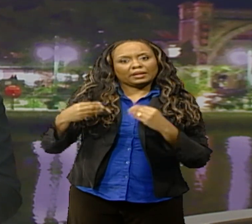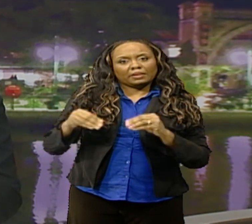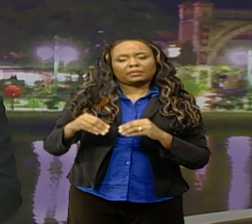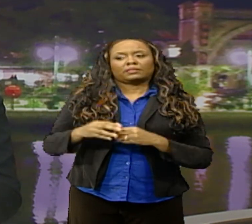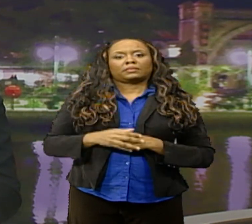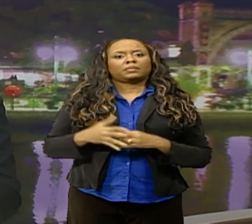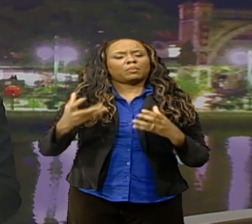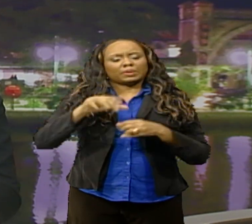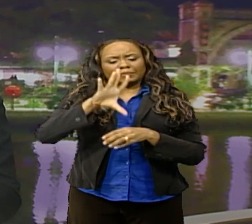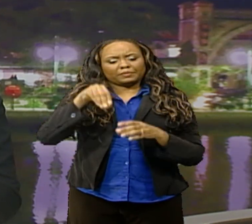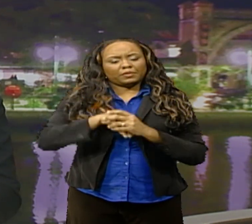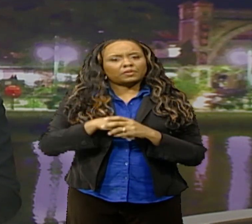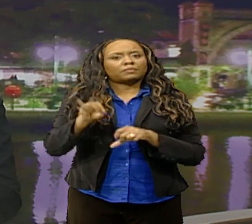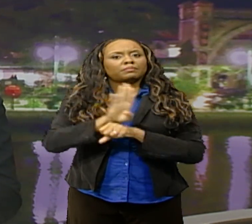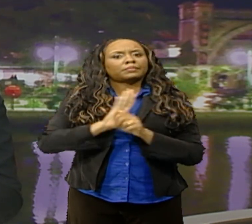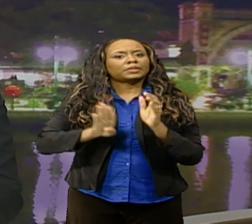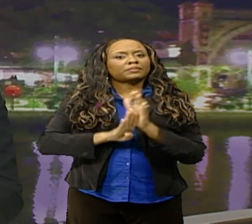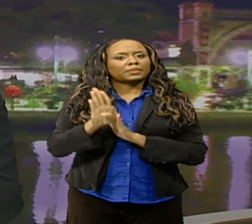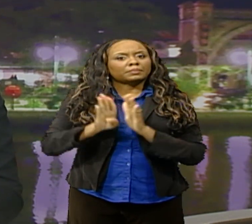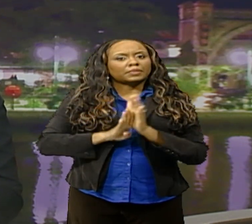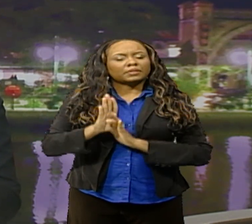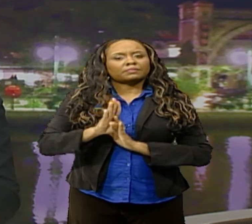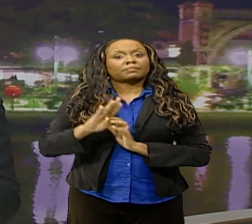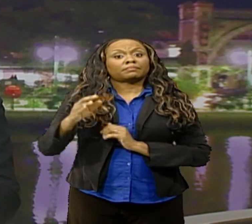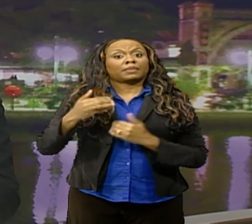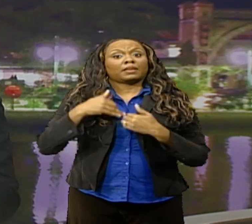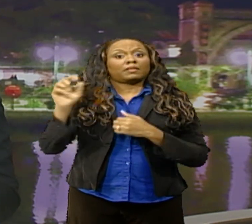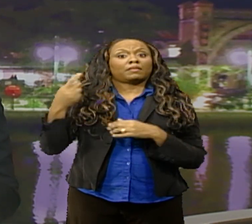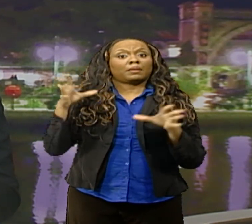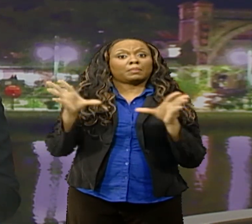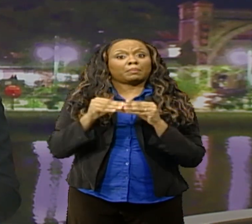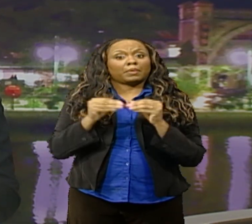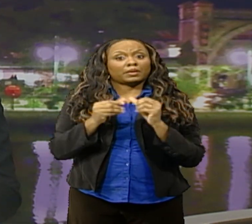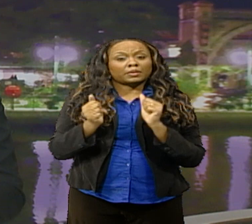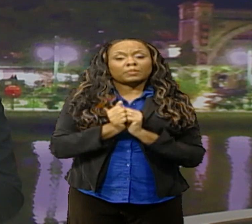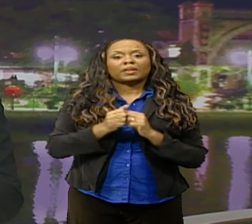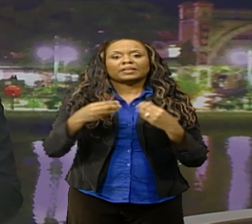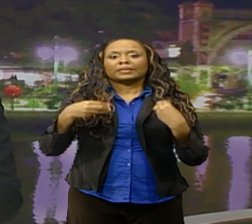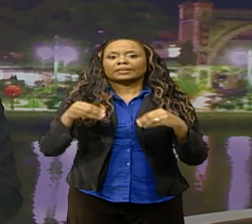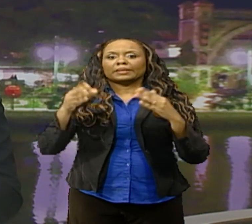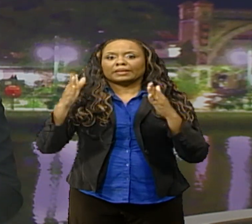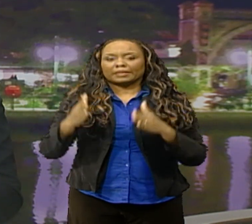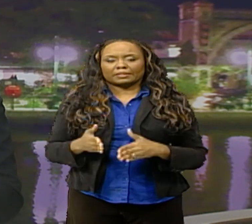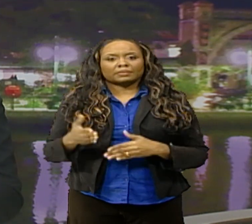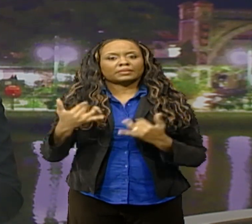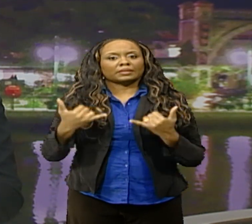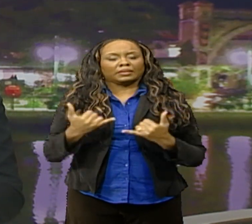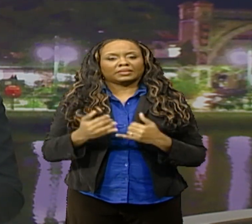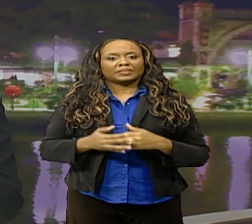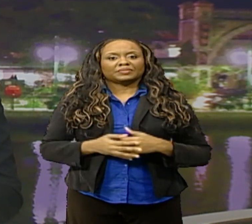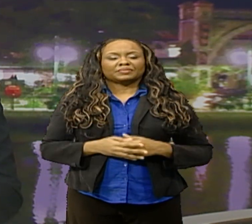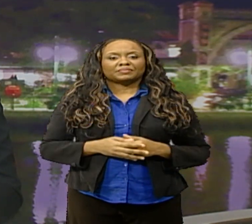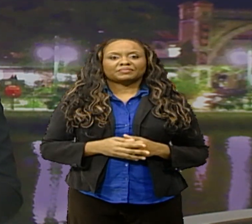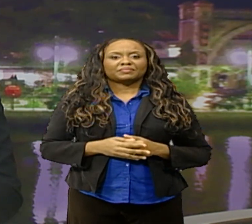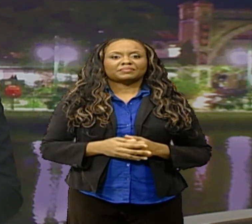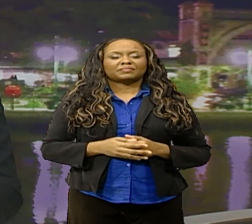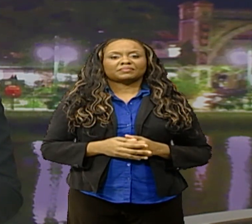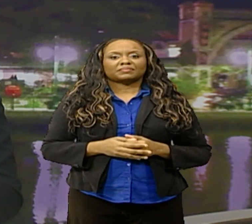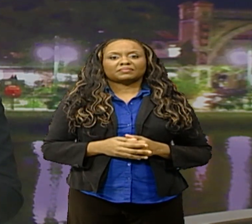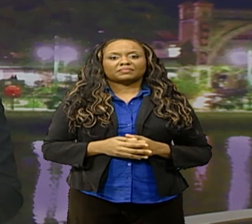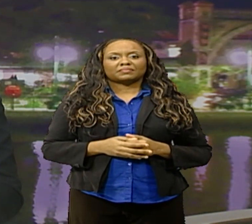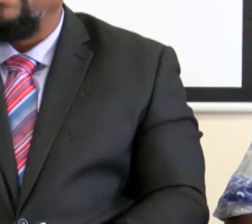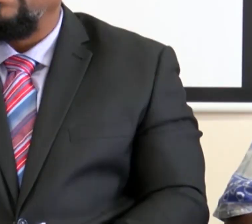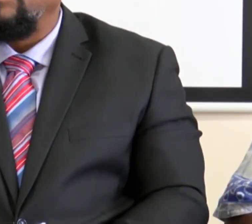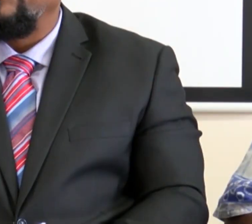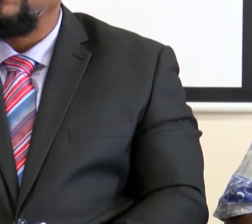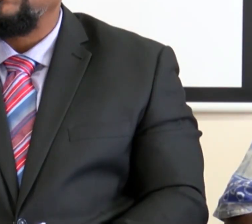His comments came at his first meeting with officials of the Barbados Association of Retailers, Vendors and Entrepreneurs.